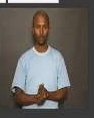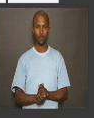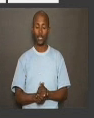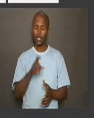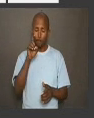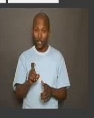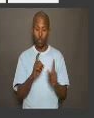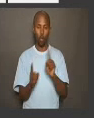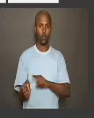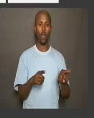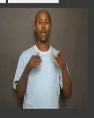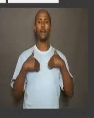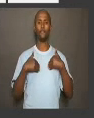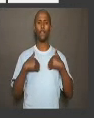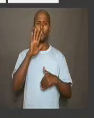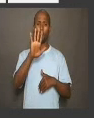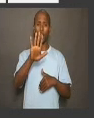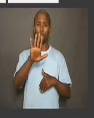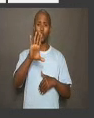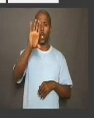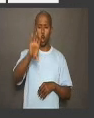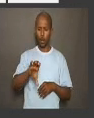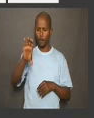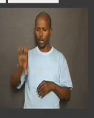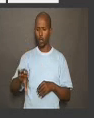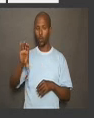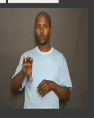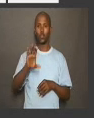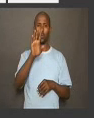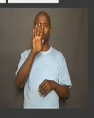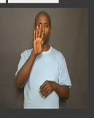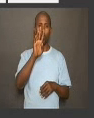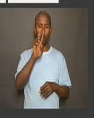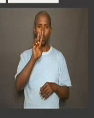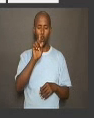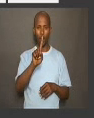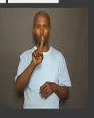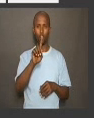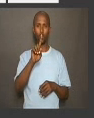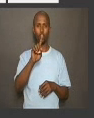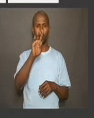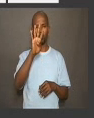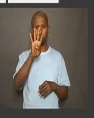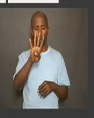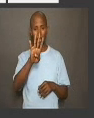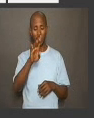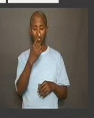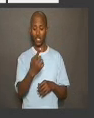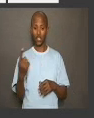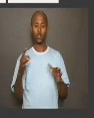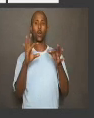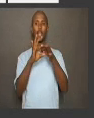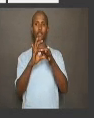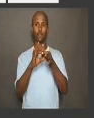It must also have 5 columns, 1 for each statement and 1 for each